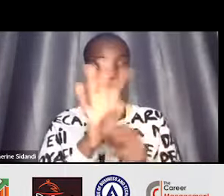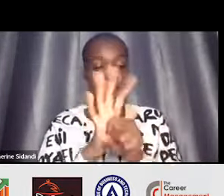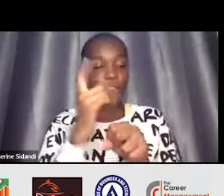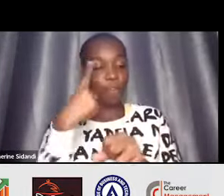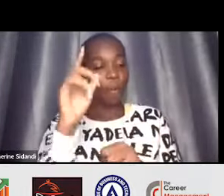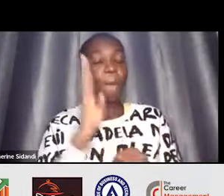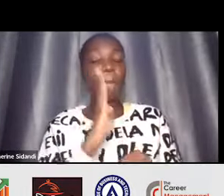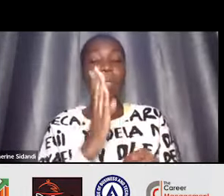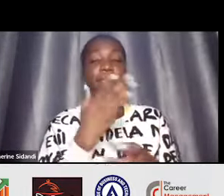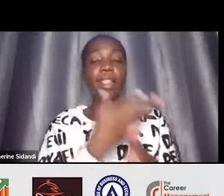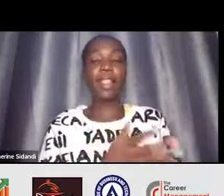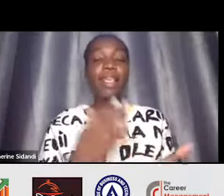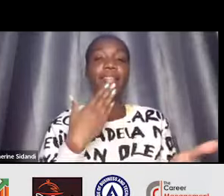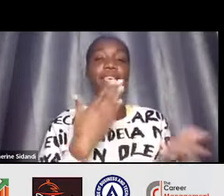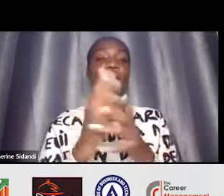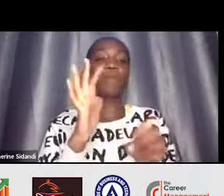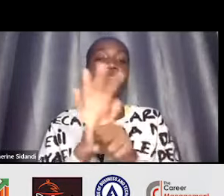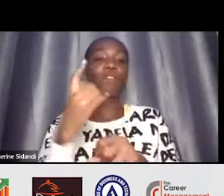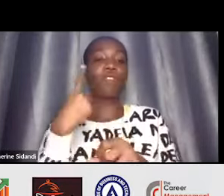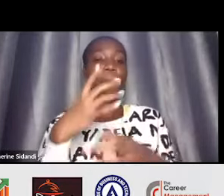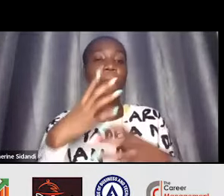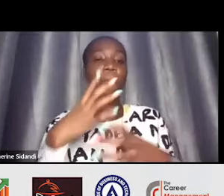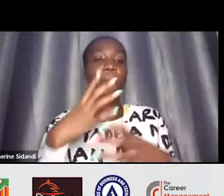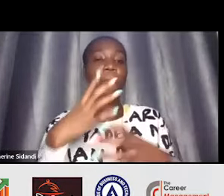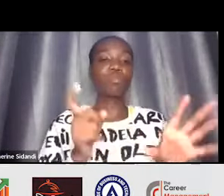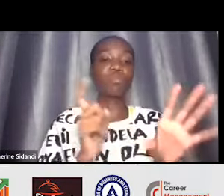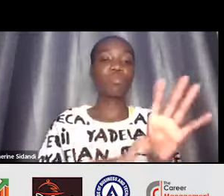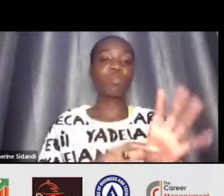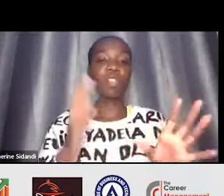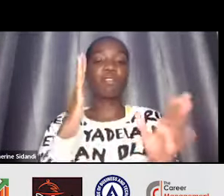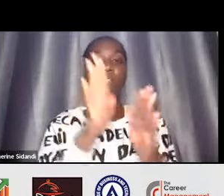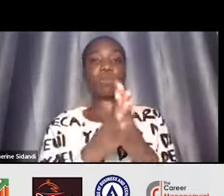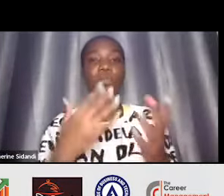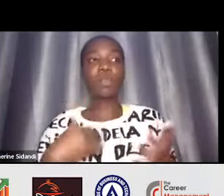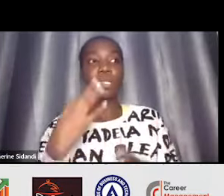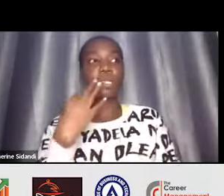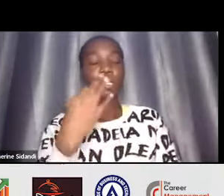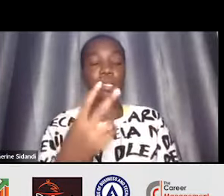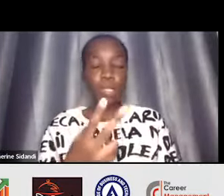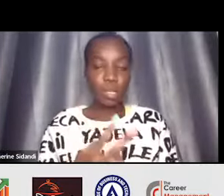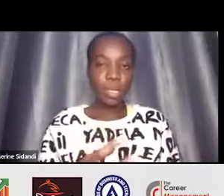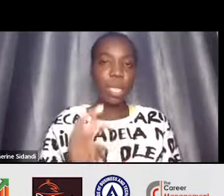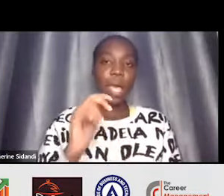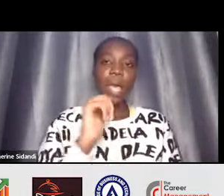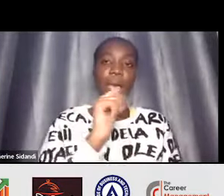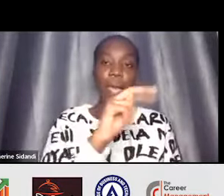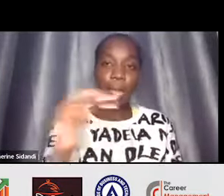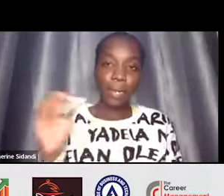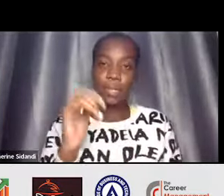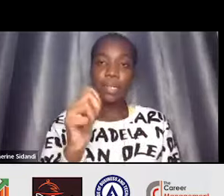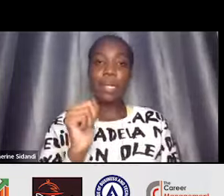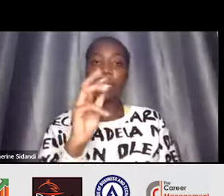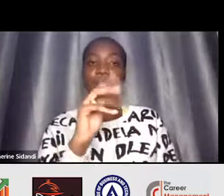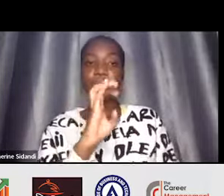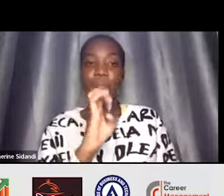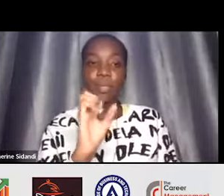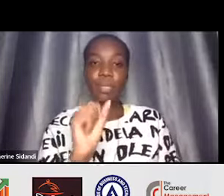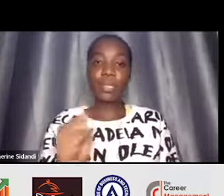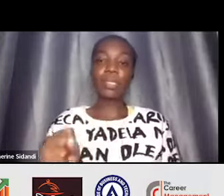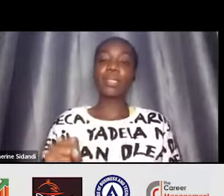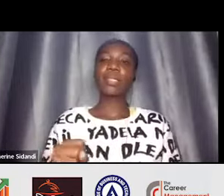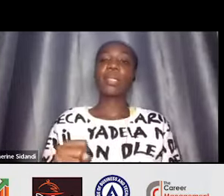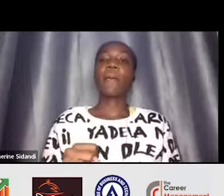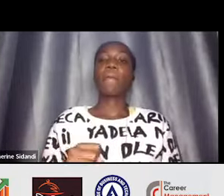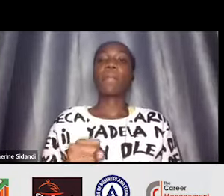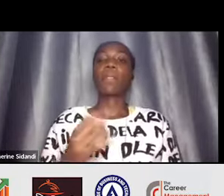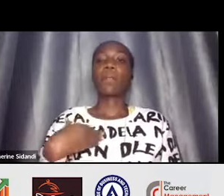who tuned in on Facebook. We really appreciate you. I've seen Patricia, I've seen Anna, I've seen James, I've seen